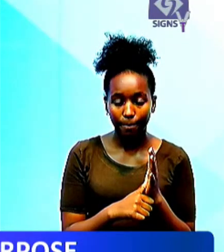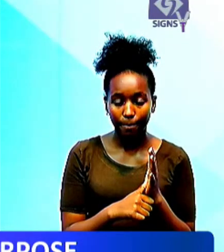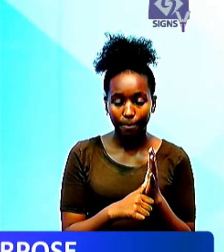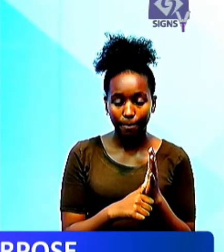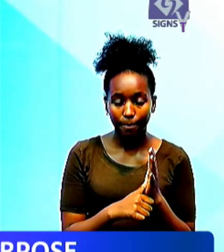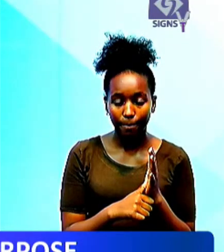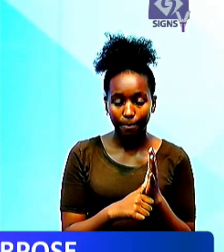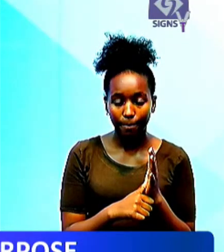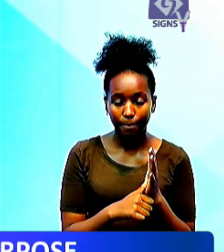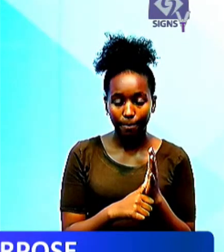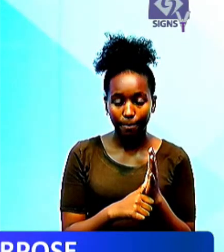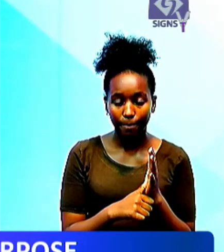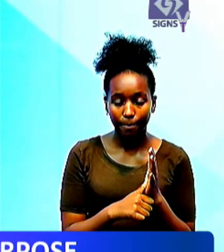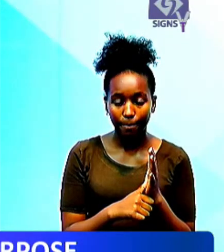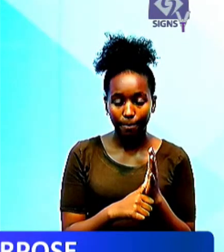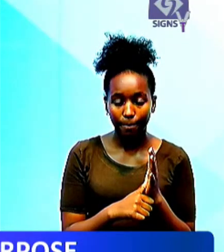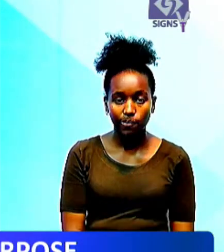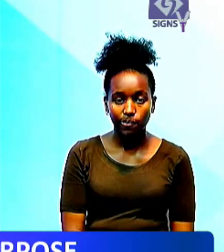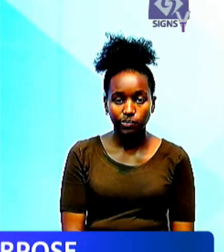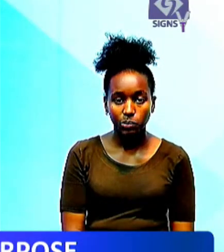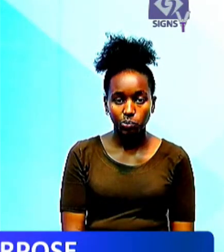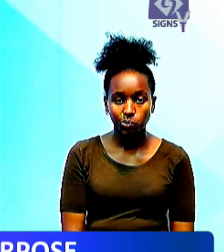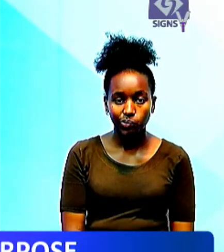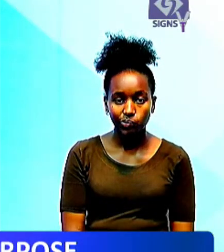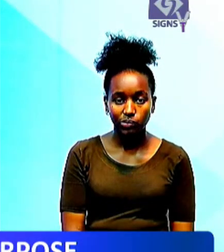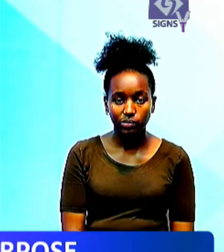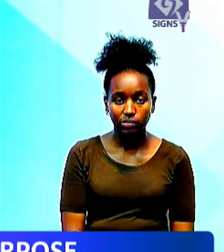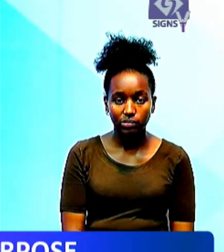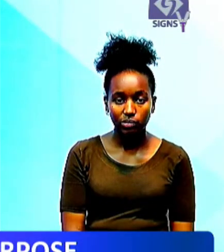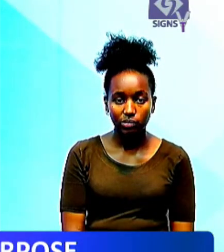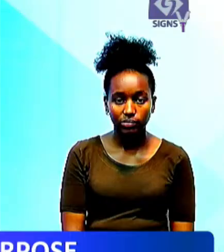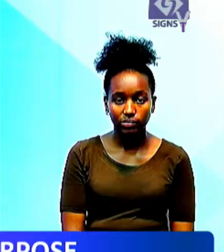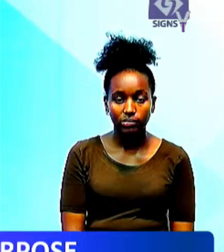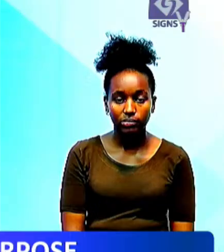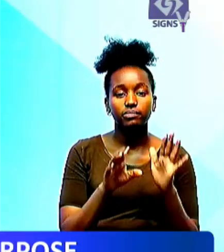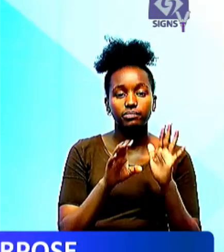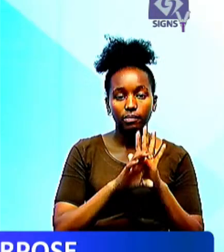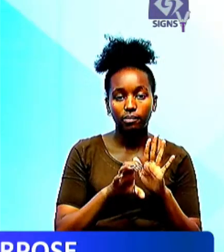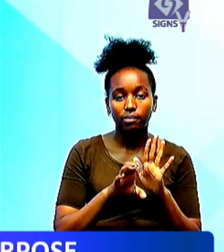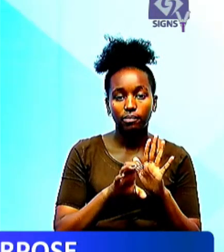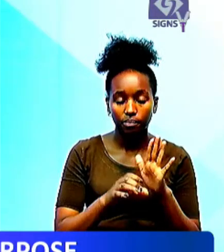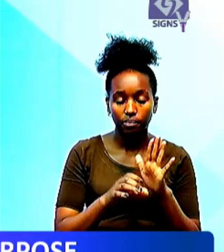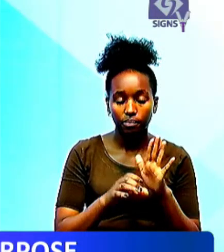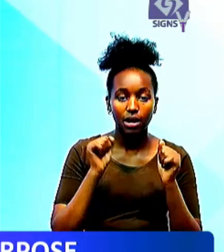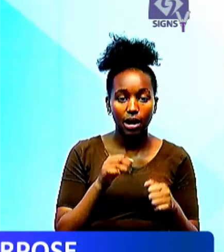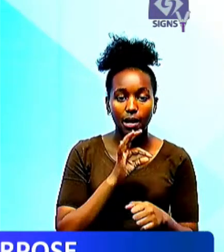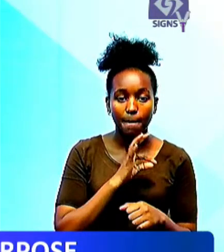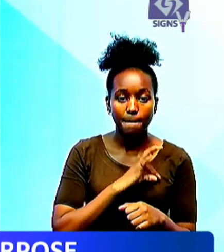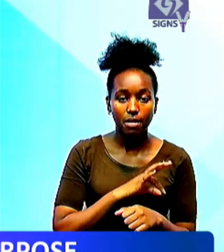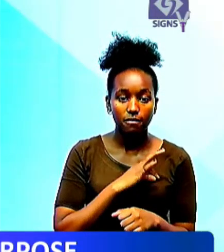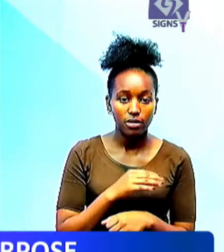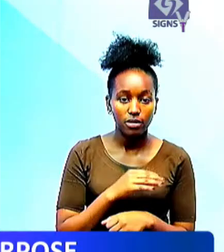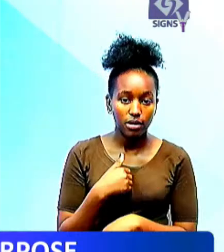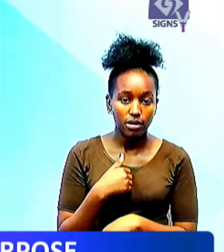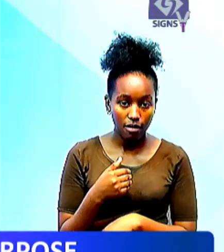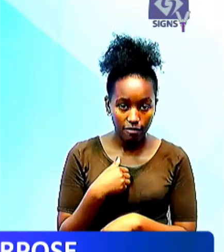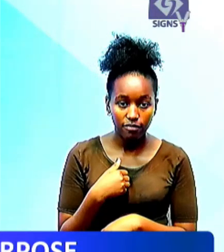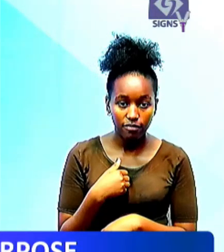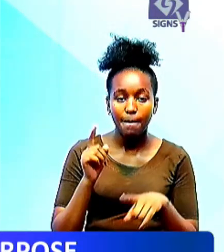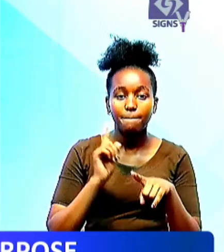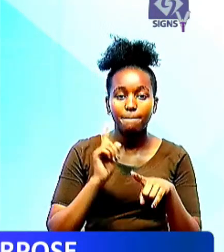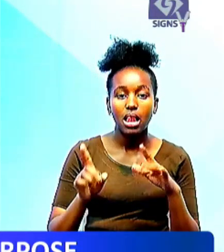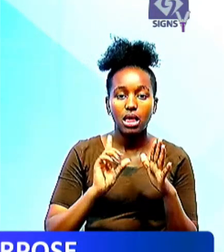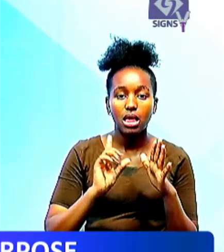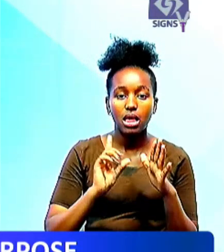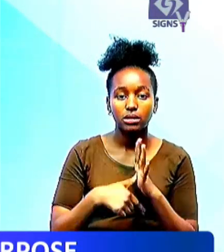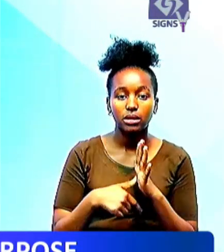diminishing returns. Diminishing returns is, yes, you make a return to a given level, and then they start falling. So it's, you've